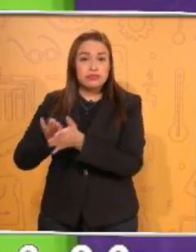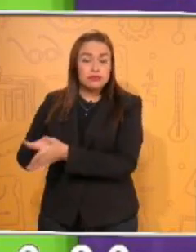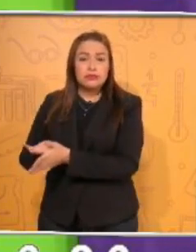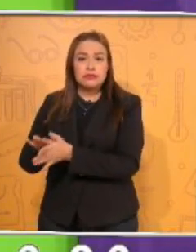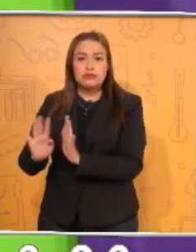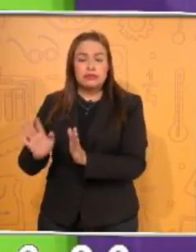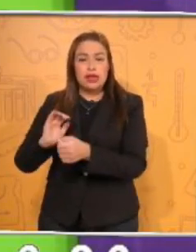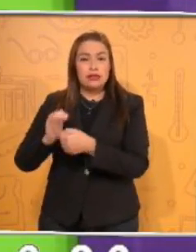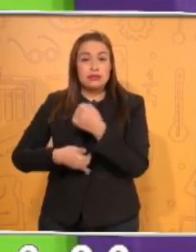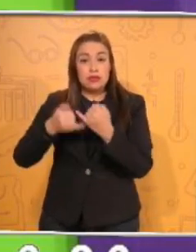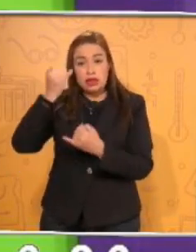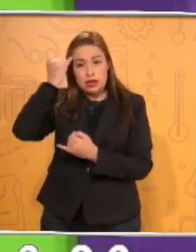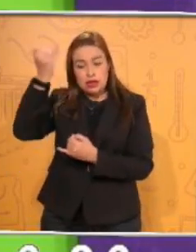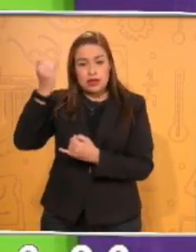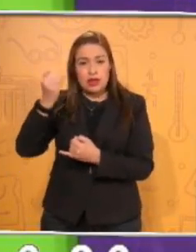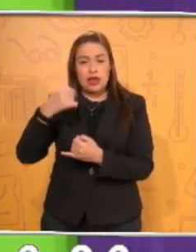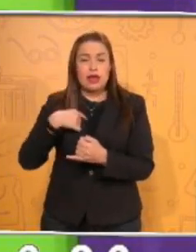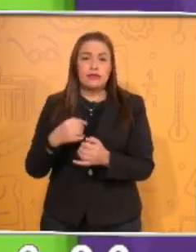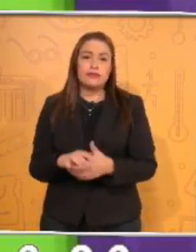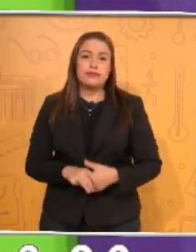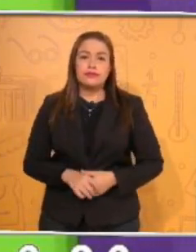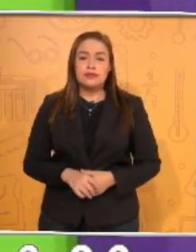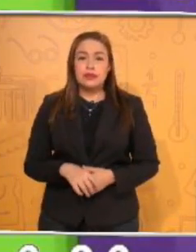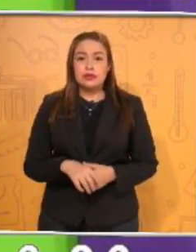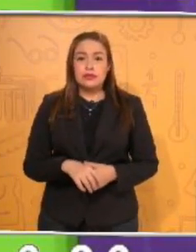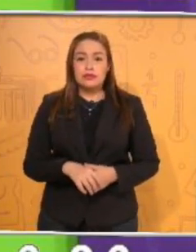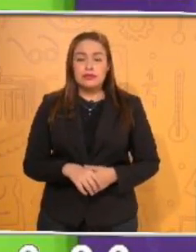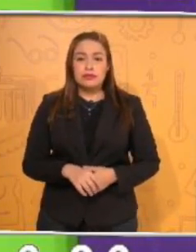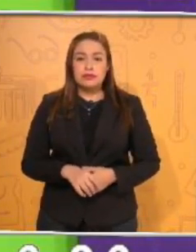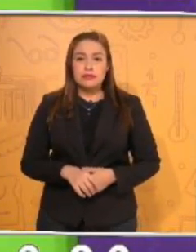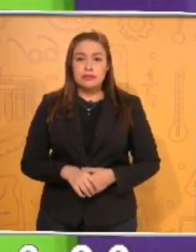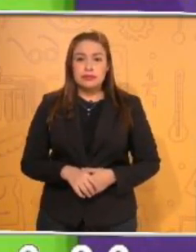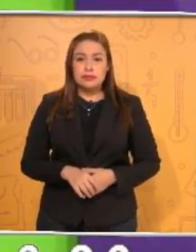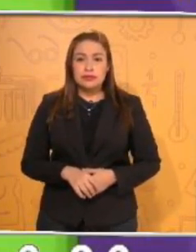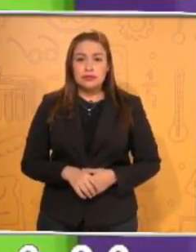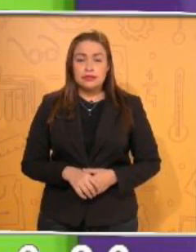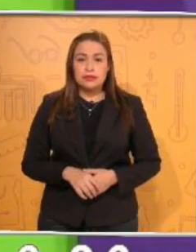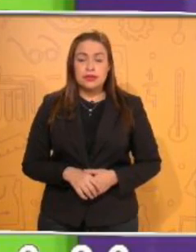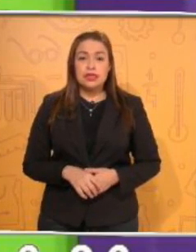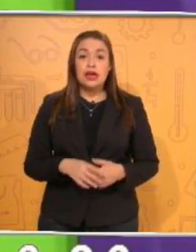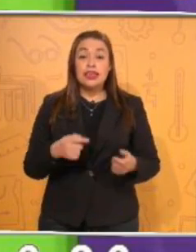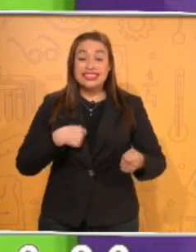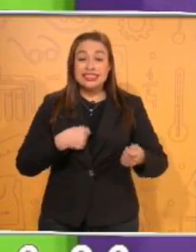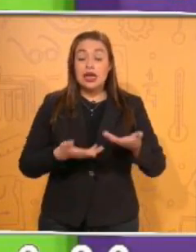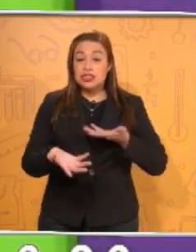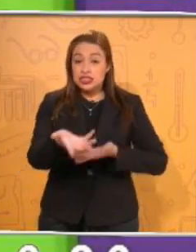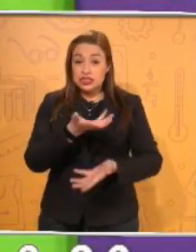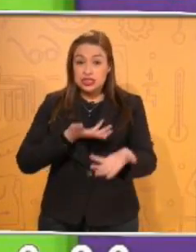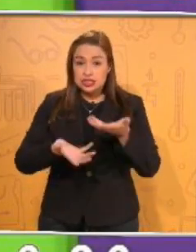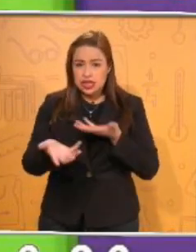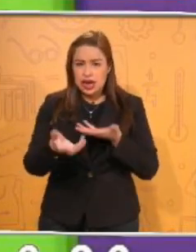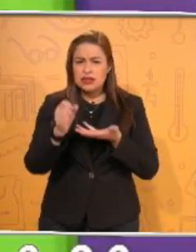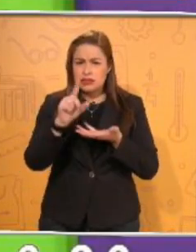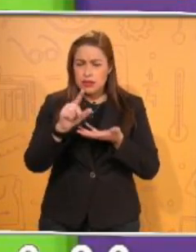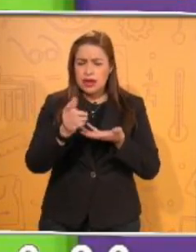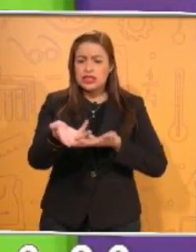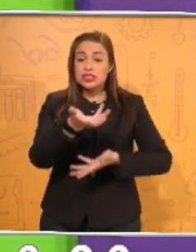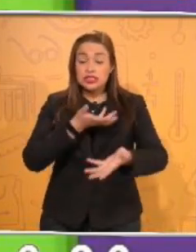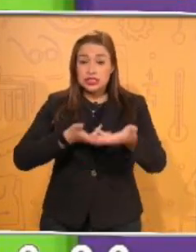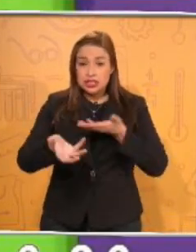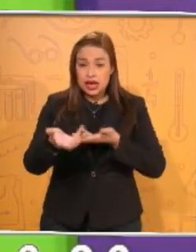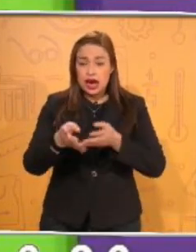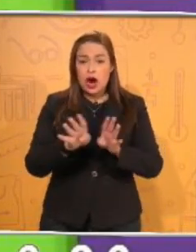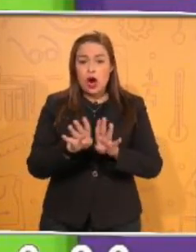the ing. Driving. Share, sharing. What's share? Share,